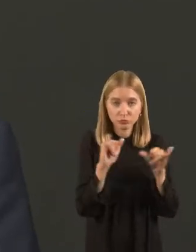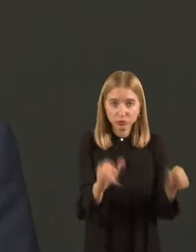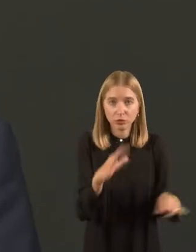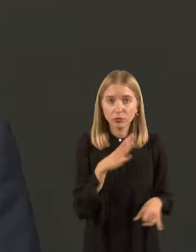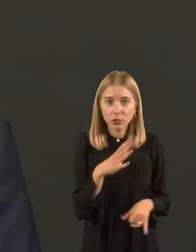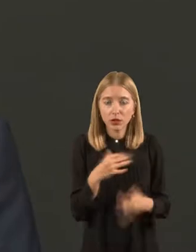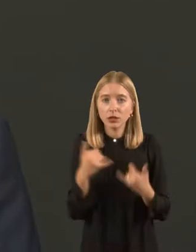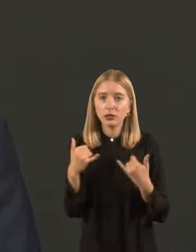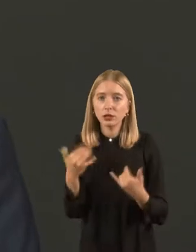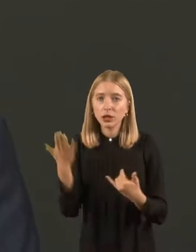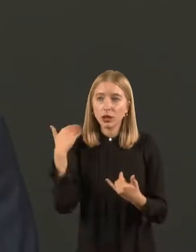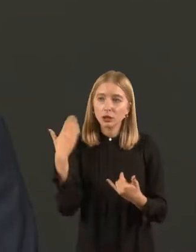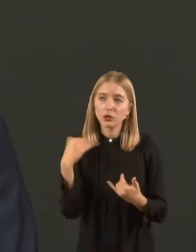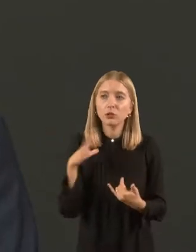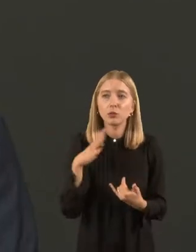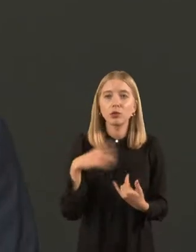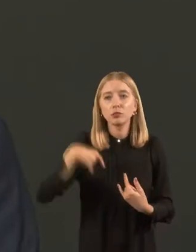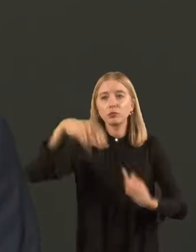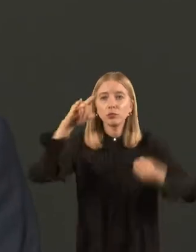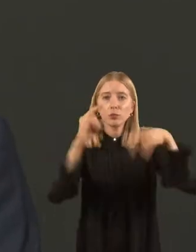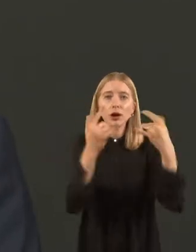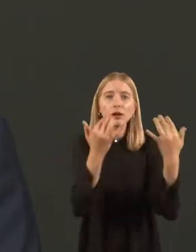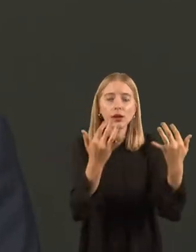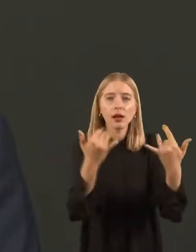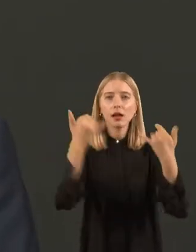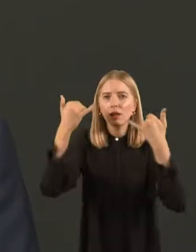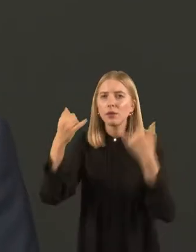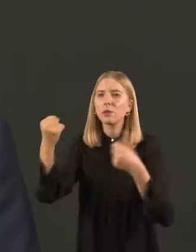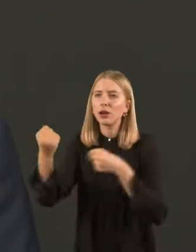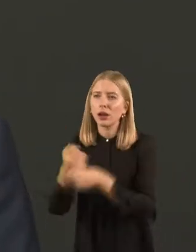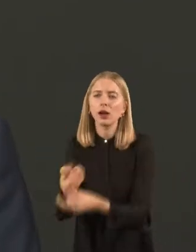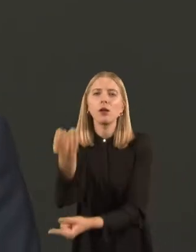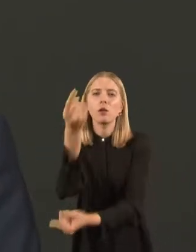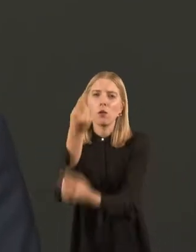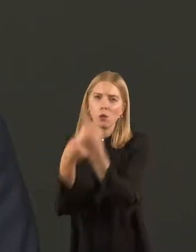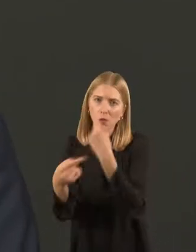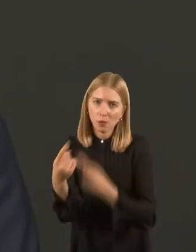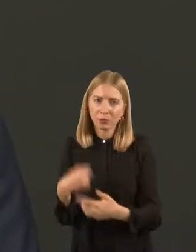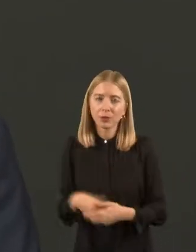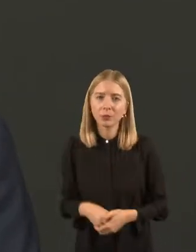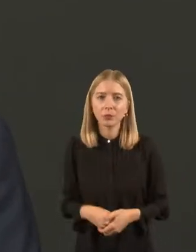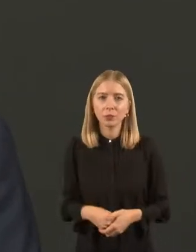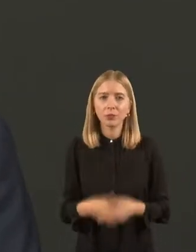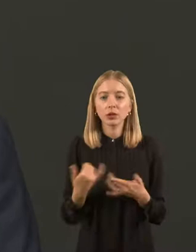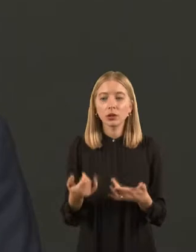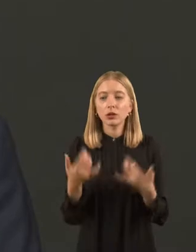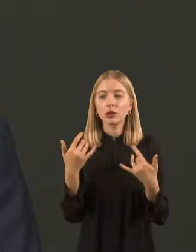So after the pandemics, our number one goal is to